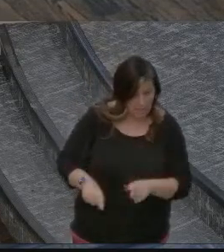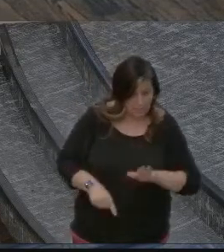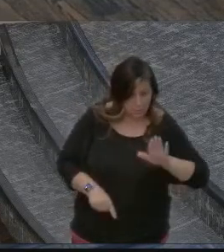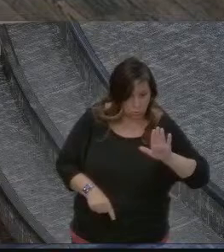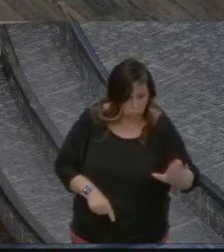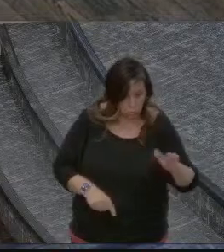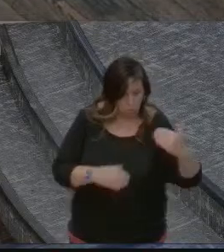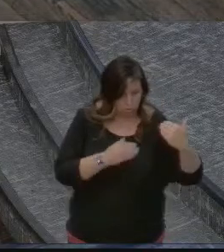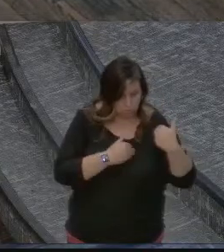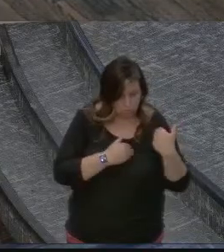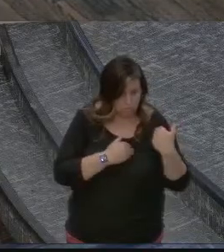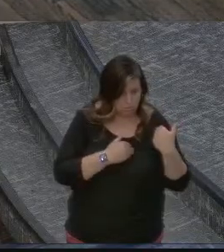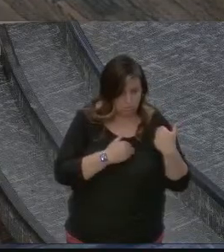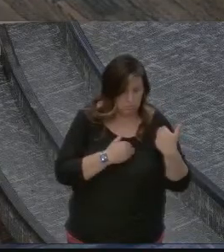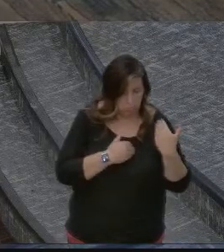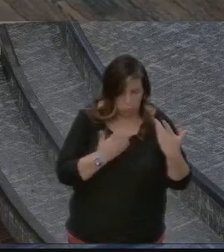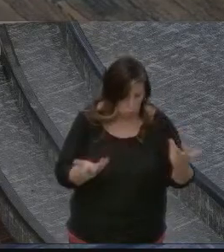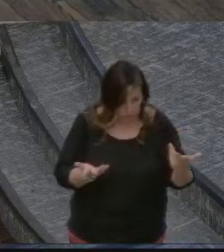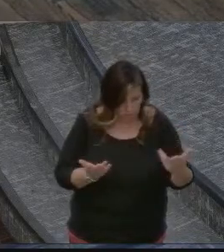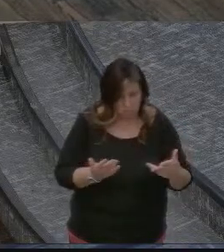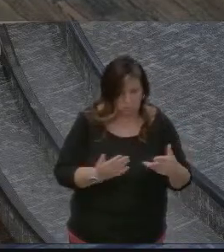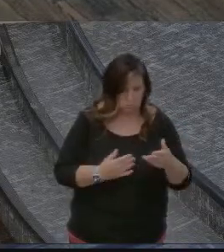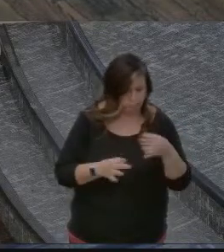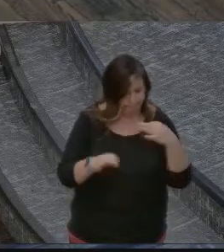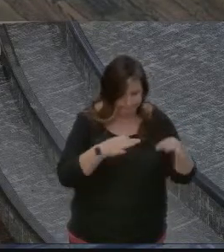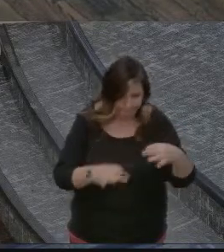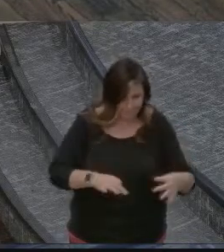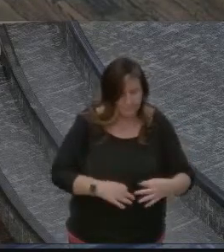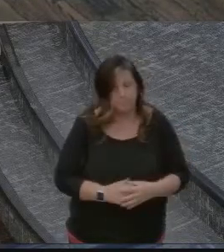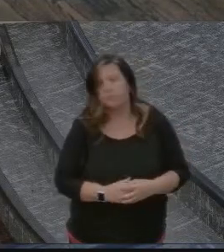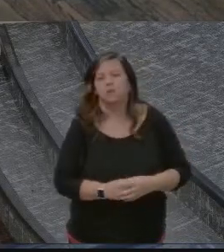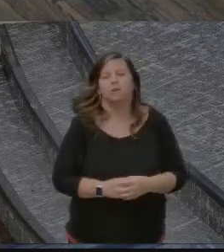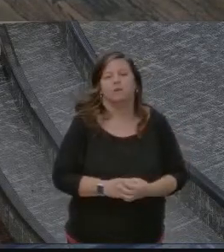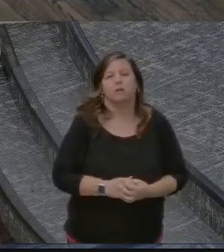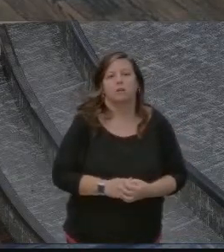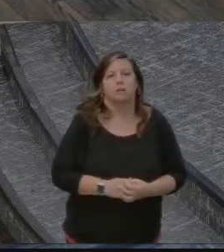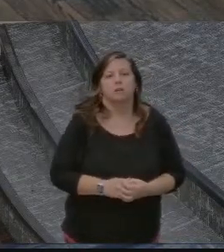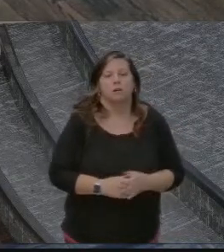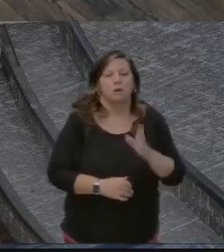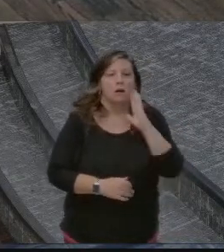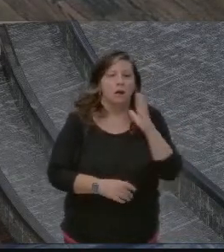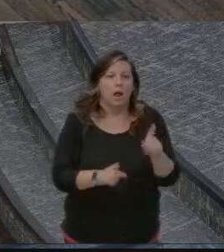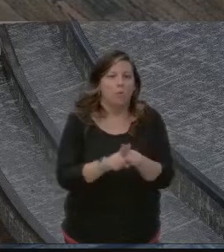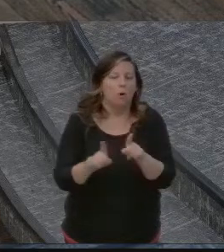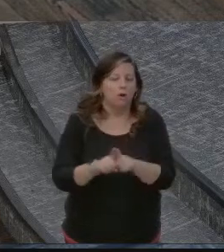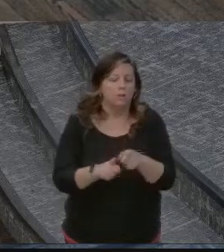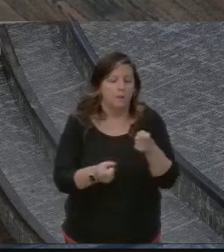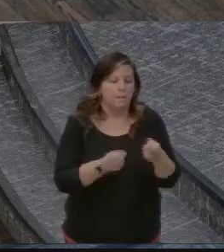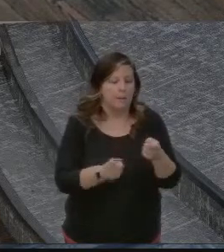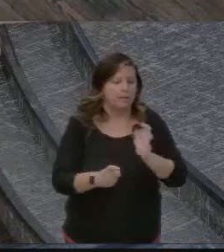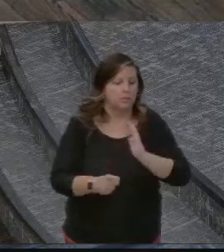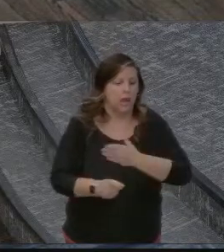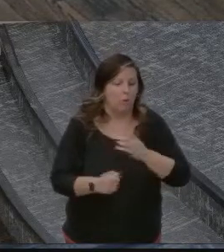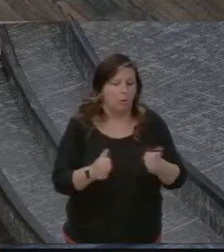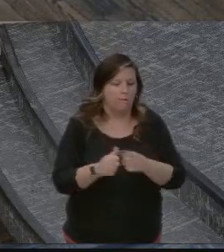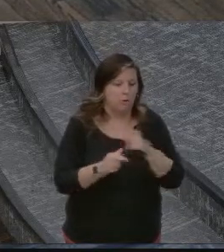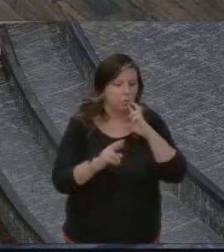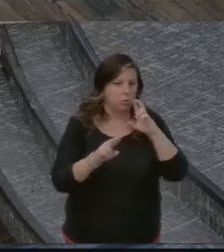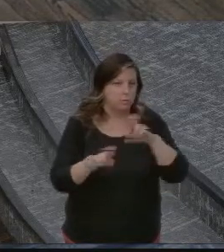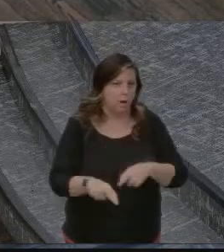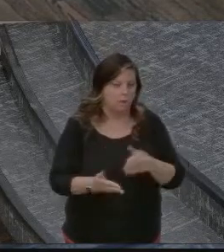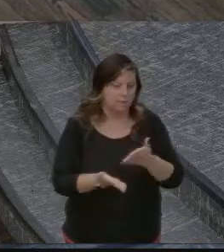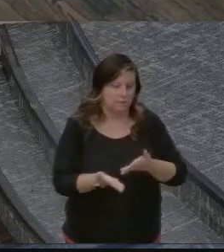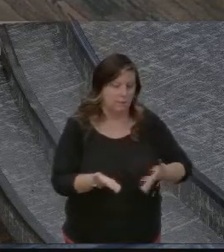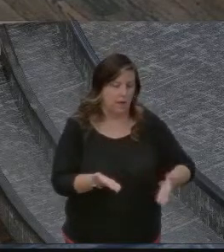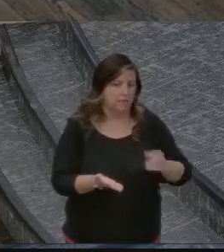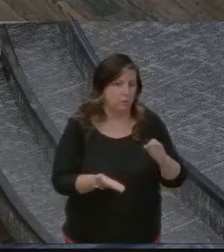you. Okay? So I'll also be managing our first response supplies, so that in the event